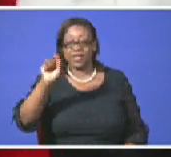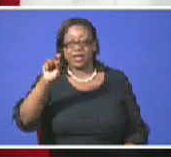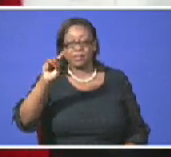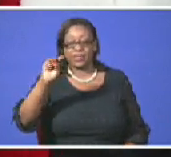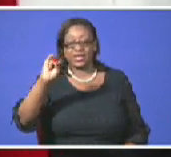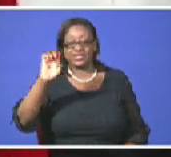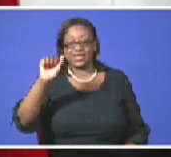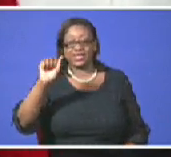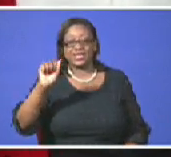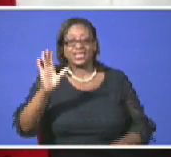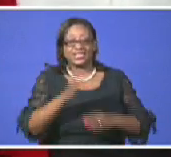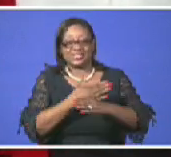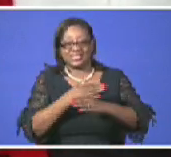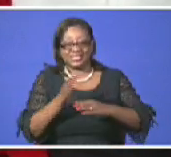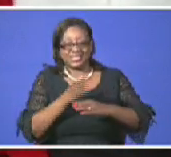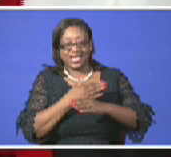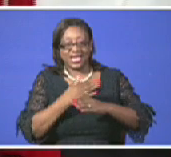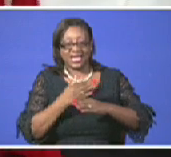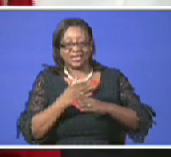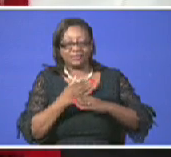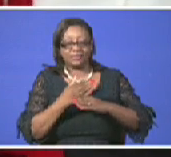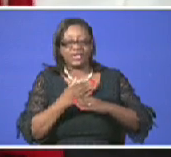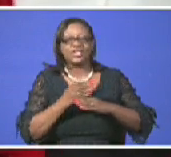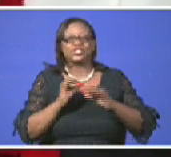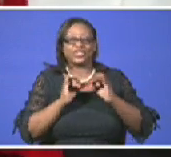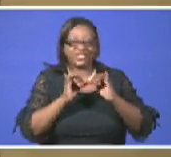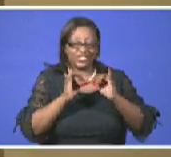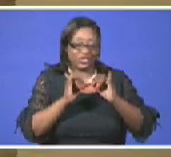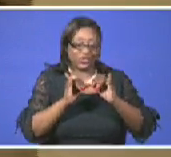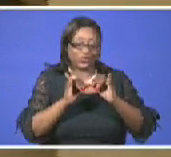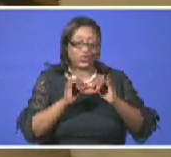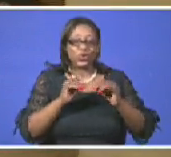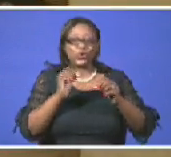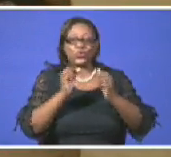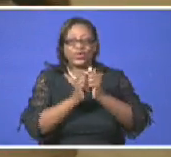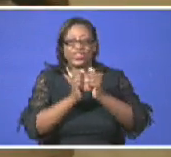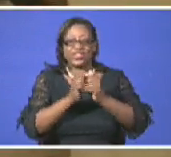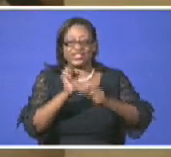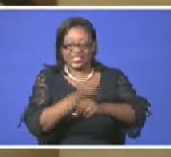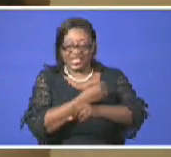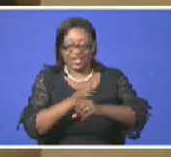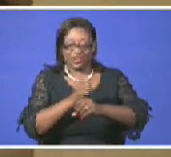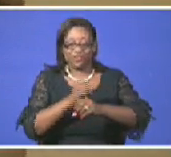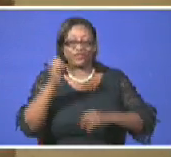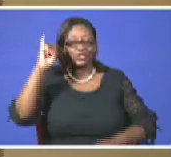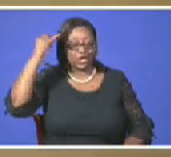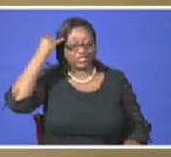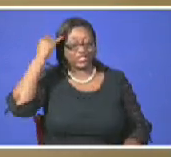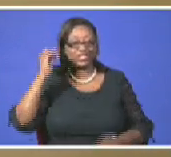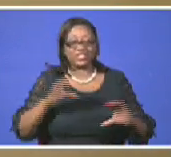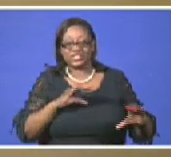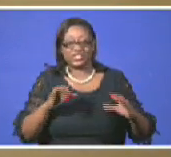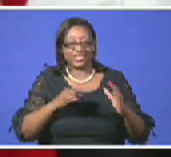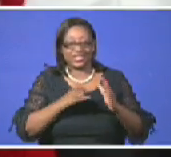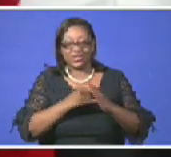Adderley say police band members thought it fitting to keep Inspector Johnson's legacy alive.